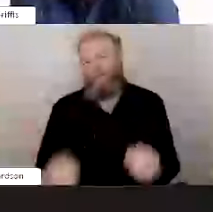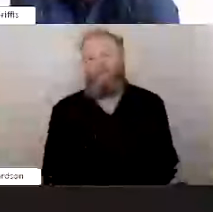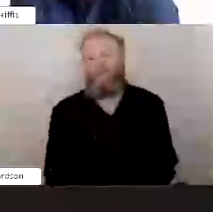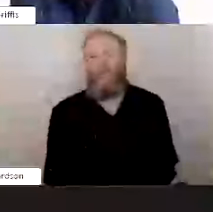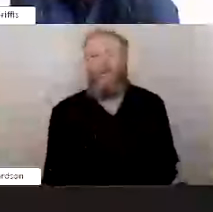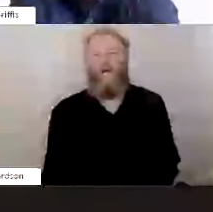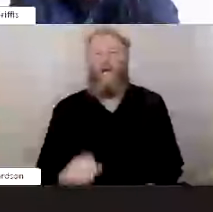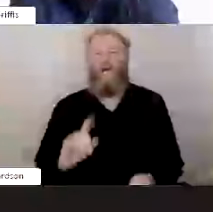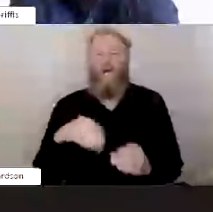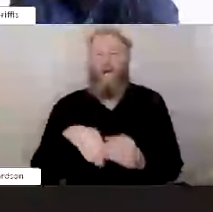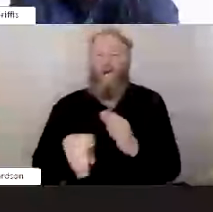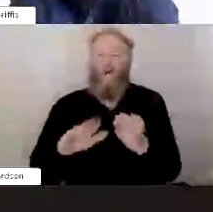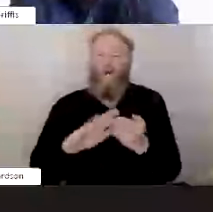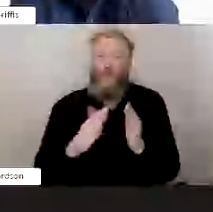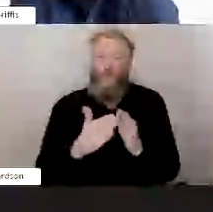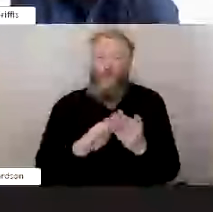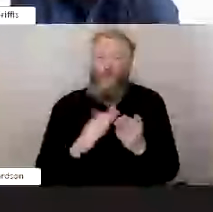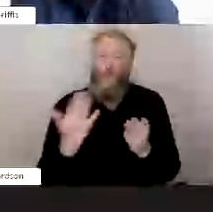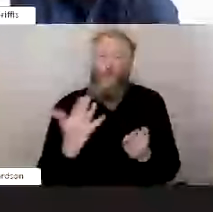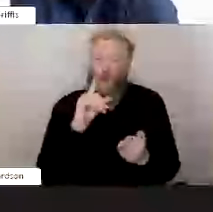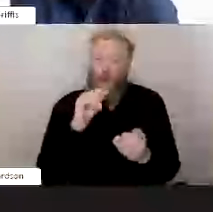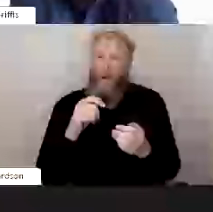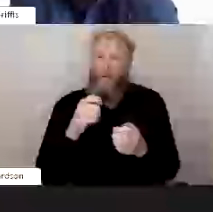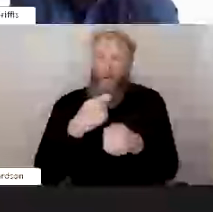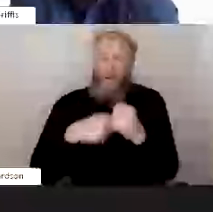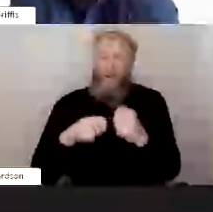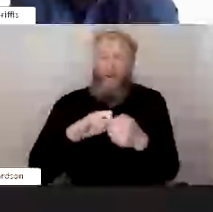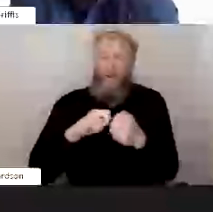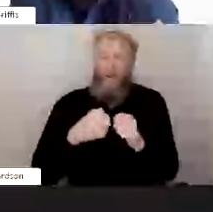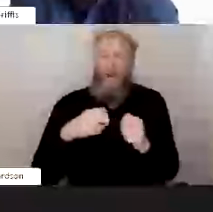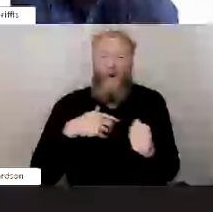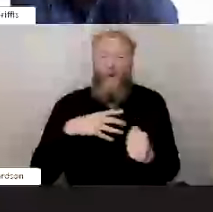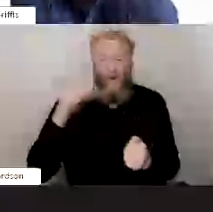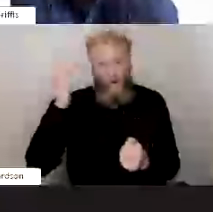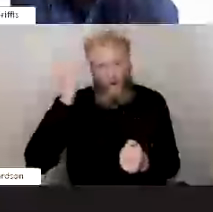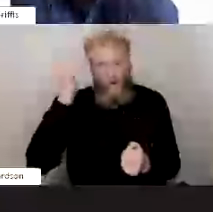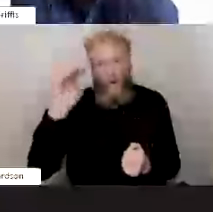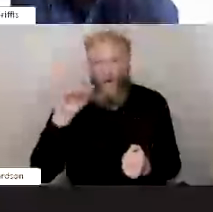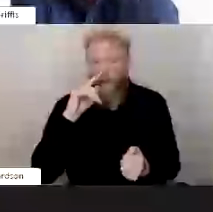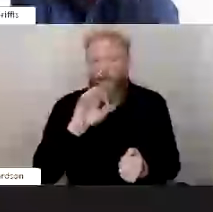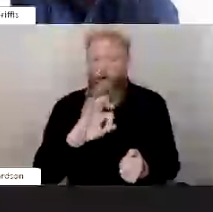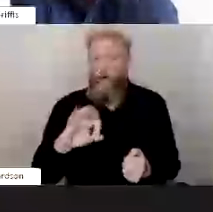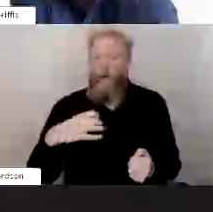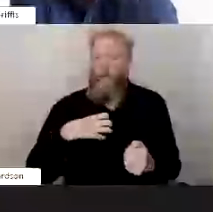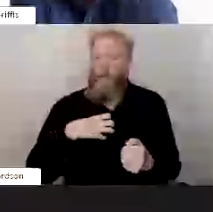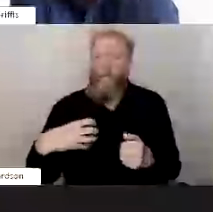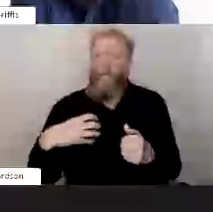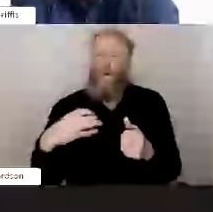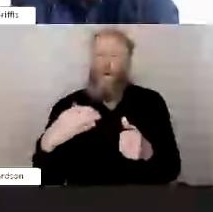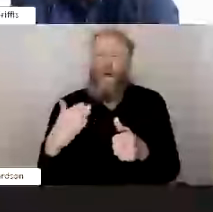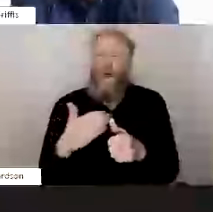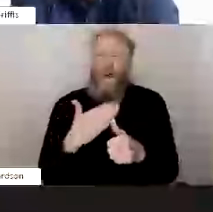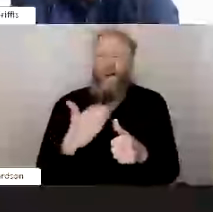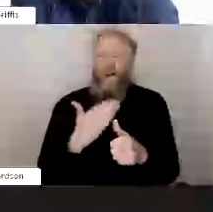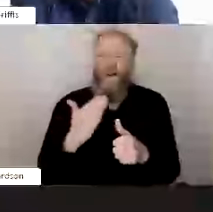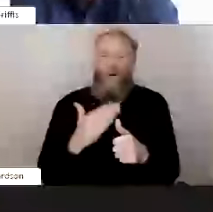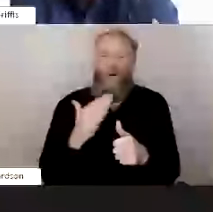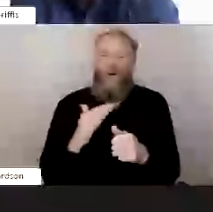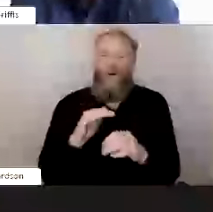communities where it is an issue, and I always like to remind people, there are no more alcoholics per capita in our community than there